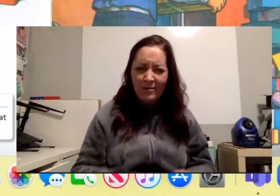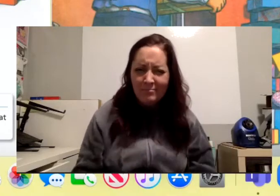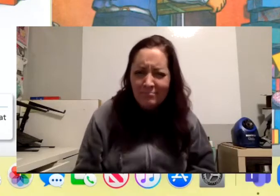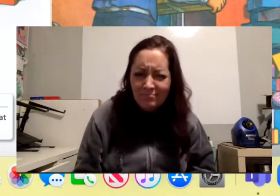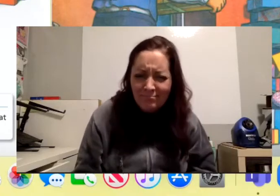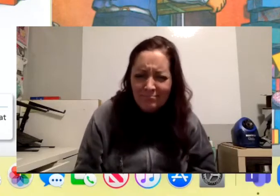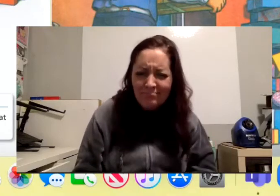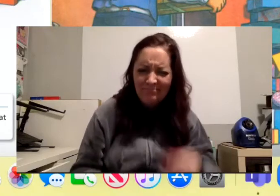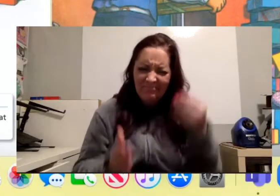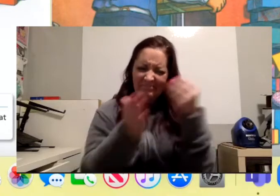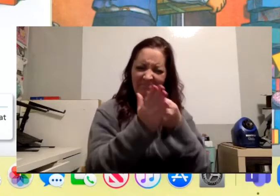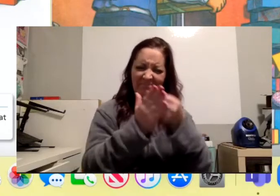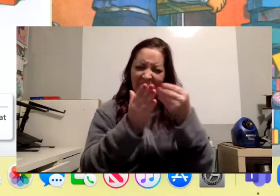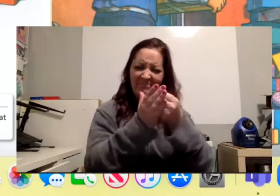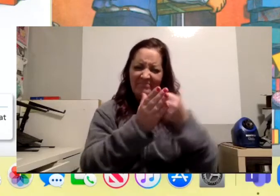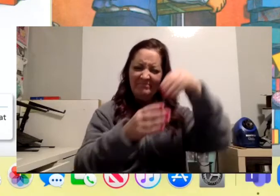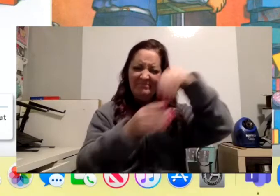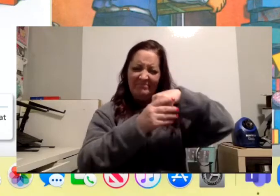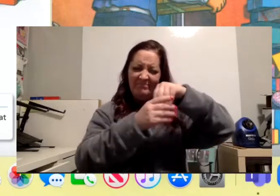your money in there.